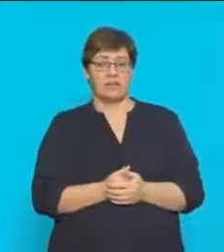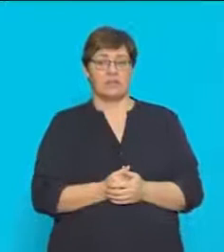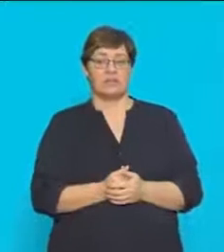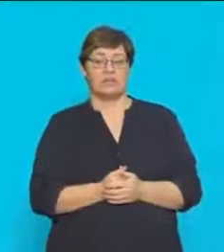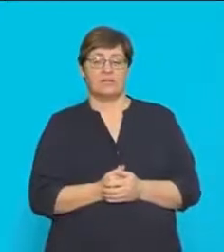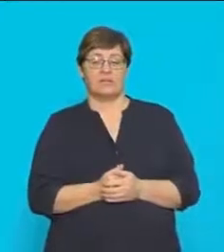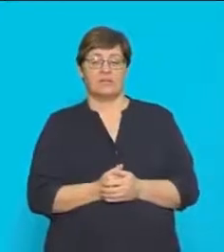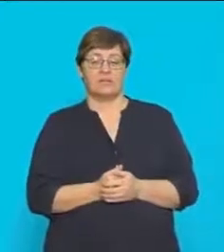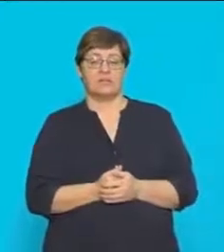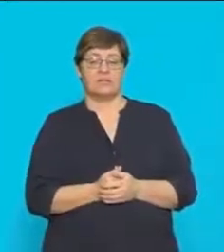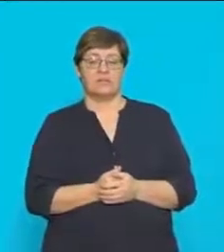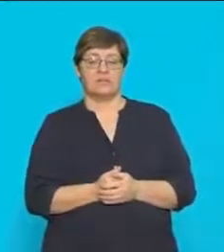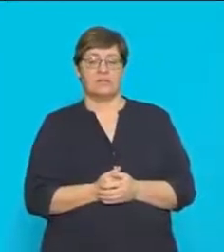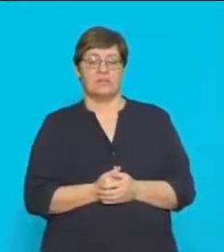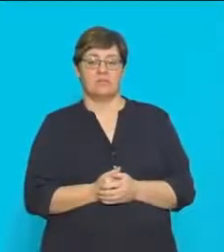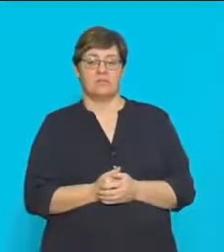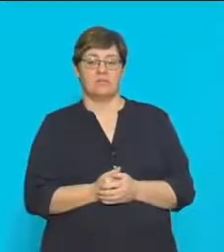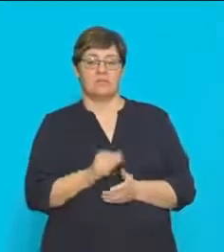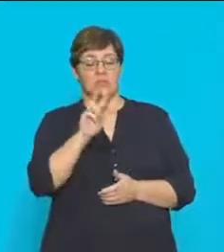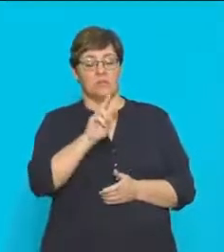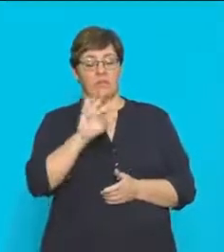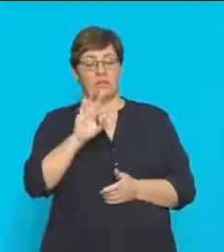rounding off, we're going to end up with